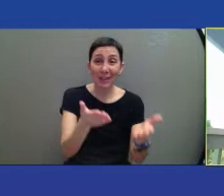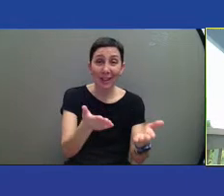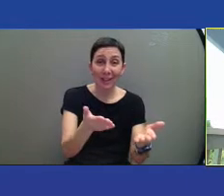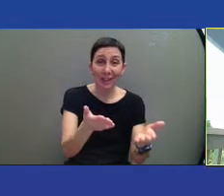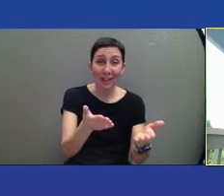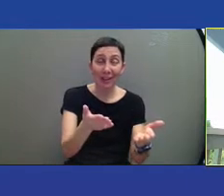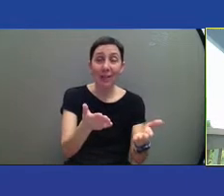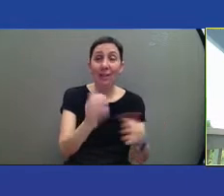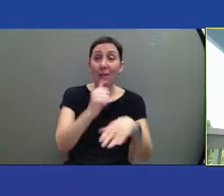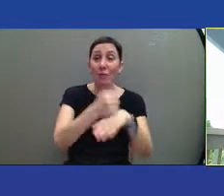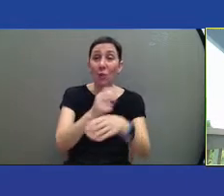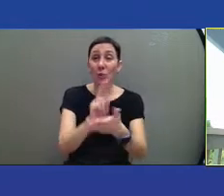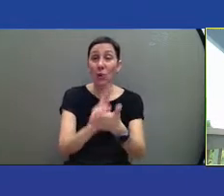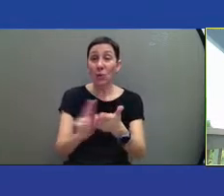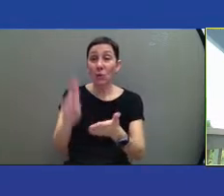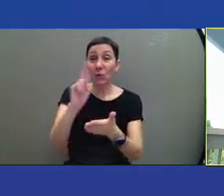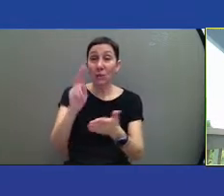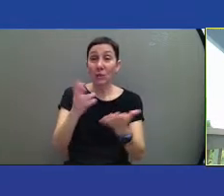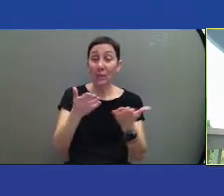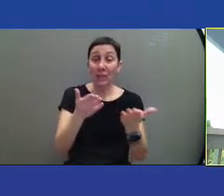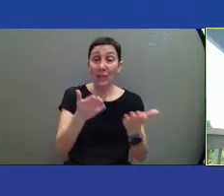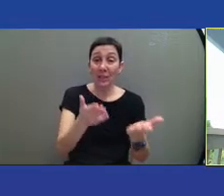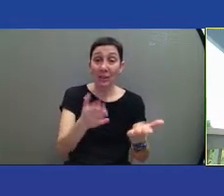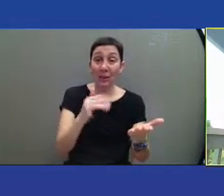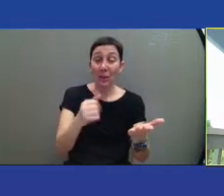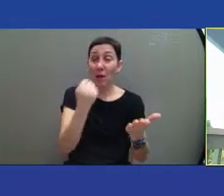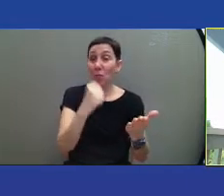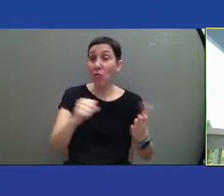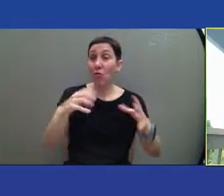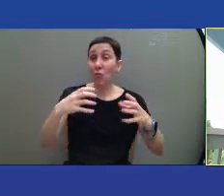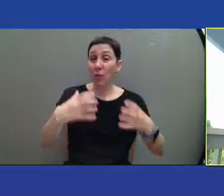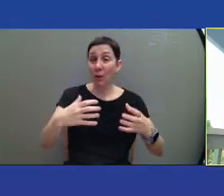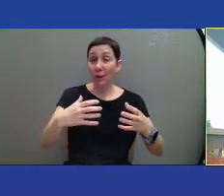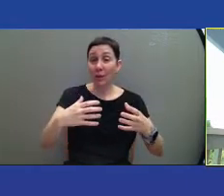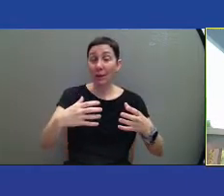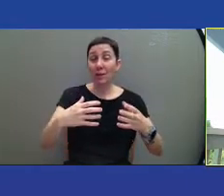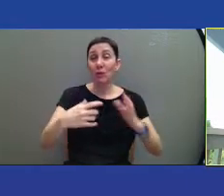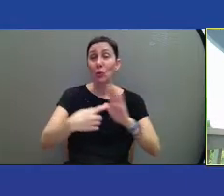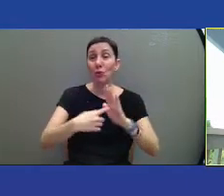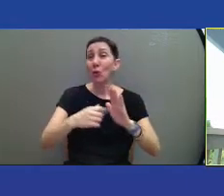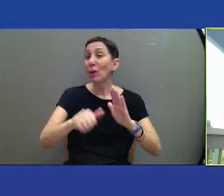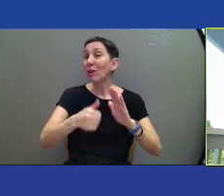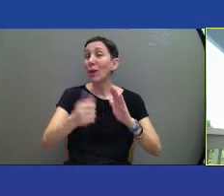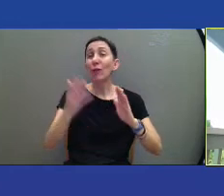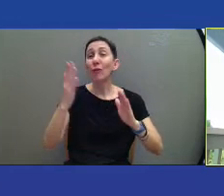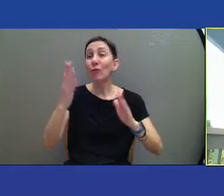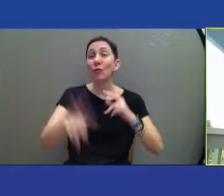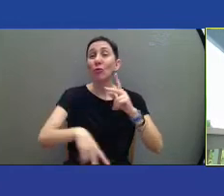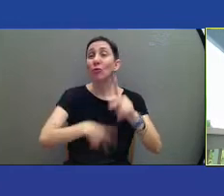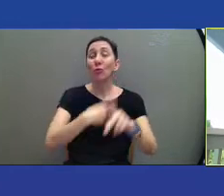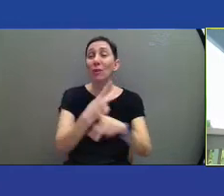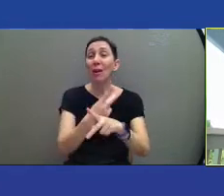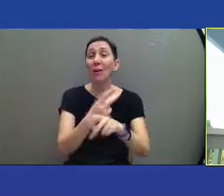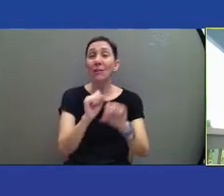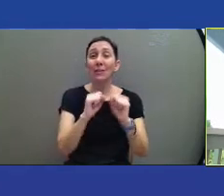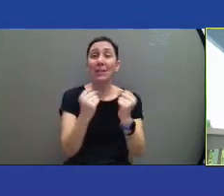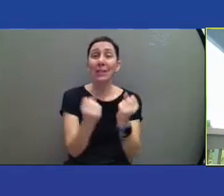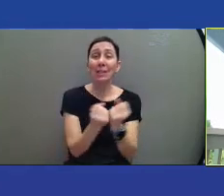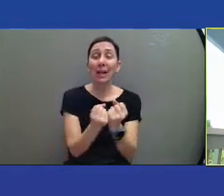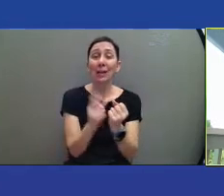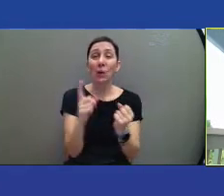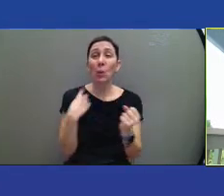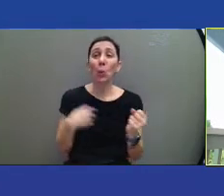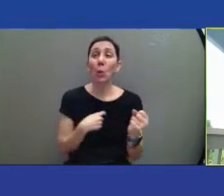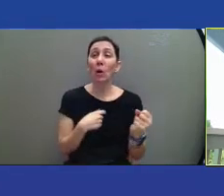formed up there. And the movement really demonstrated another version of society, a future version of sovereignty that was being called from